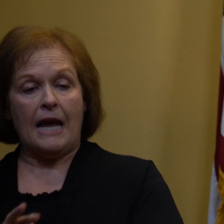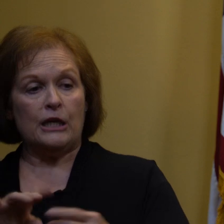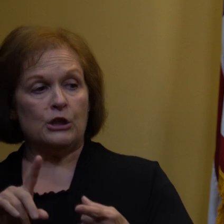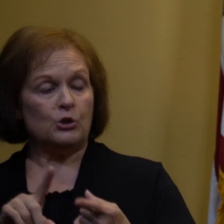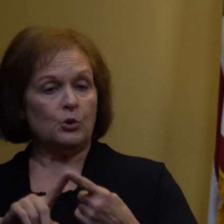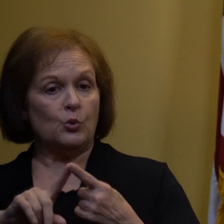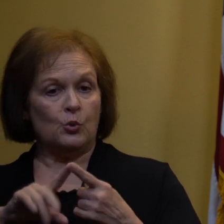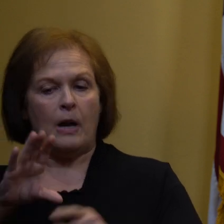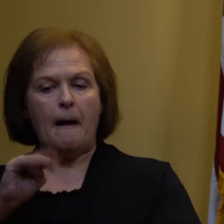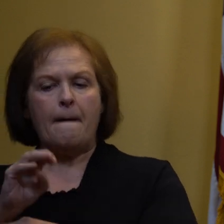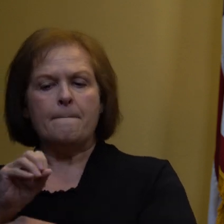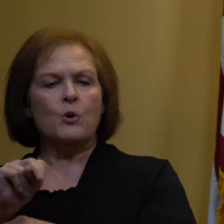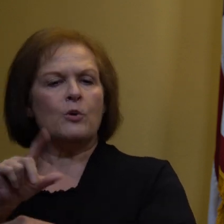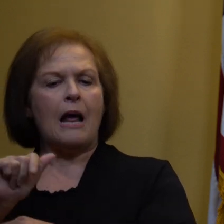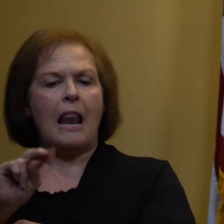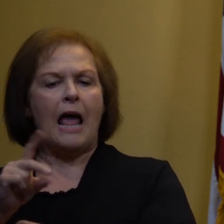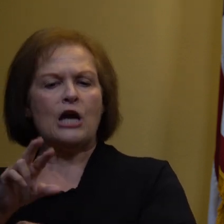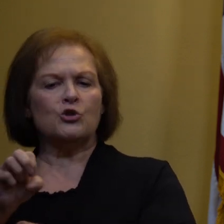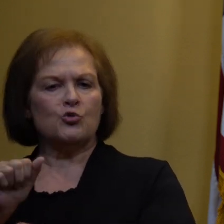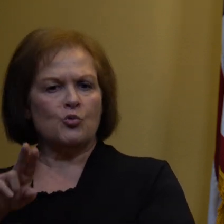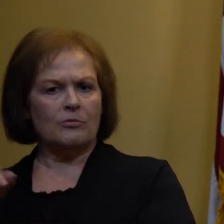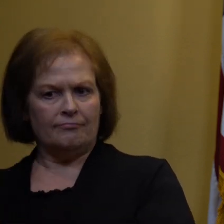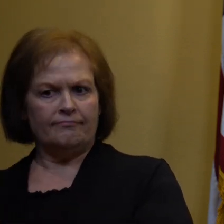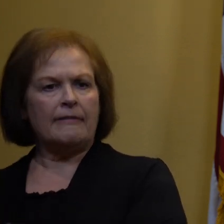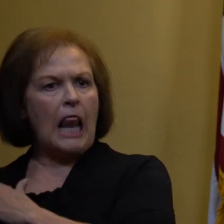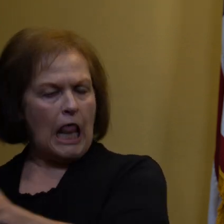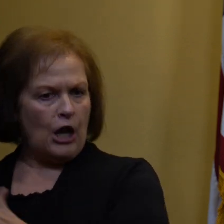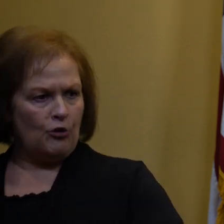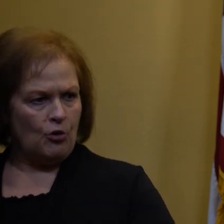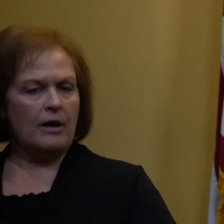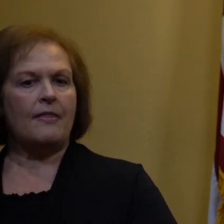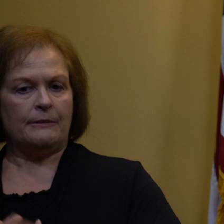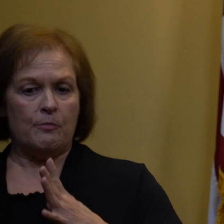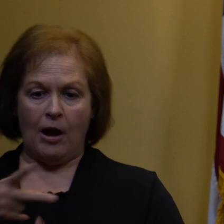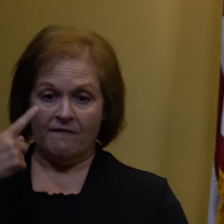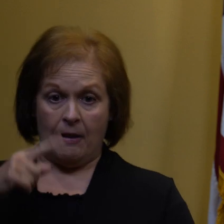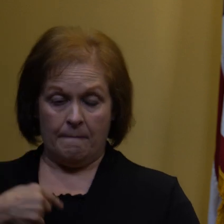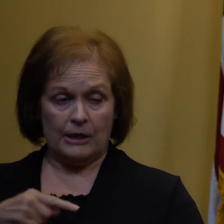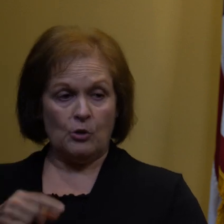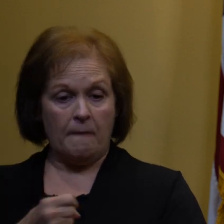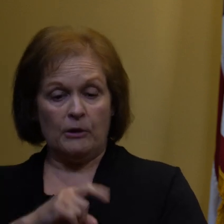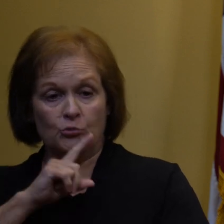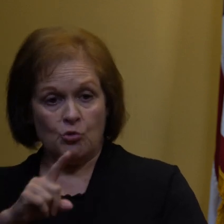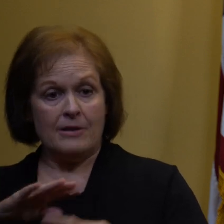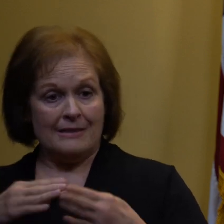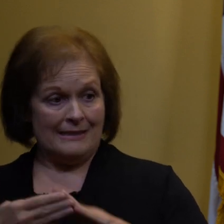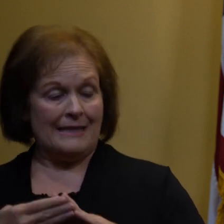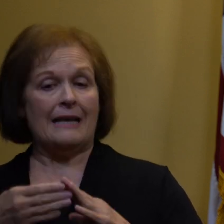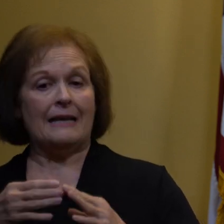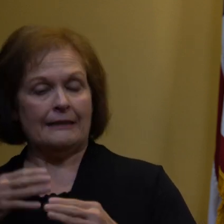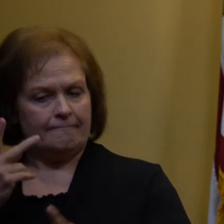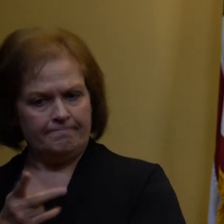to Moon Landrieu being on the front lines of leadership. And it's been a priority for me to make sure the city of New Orleans